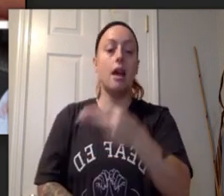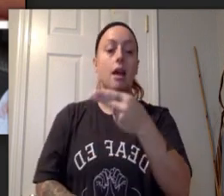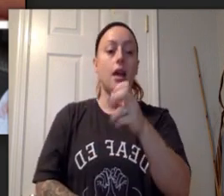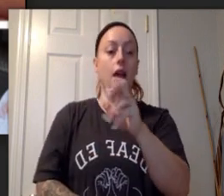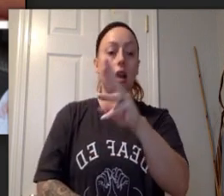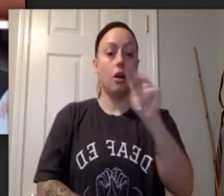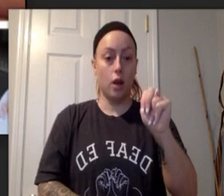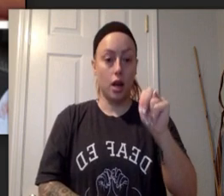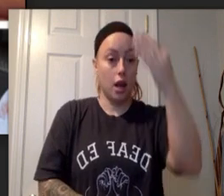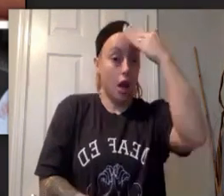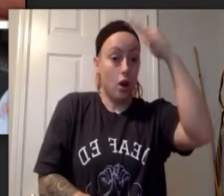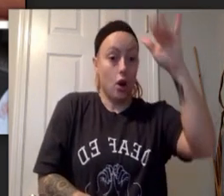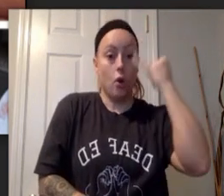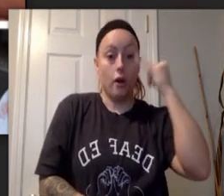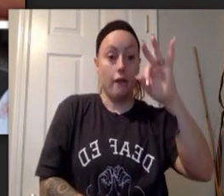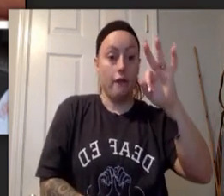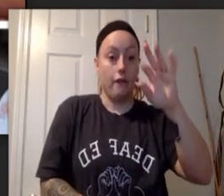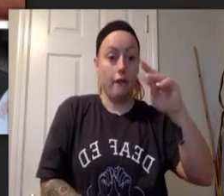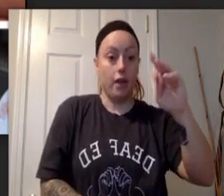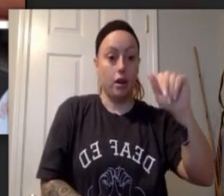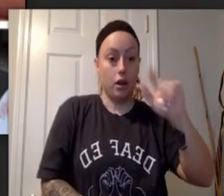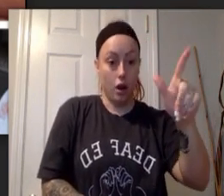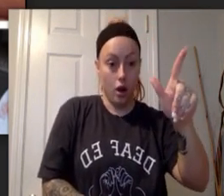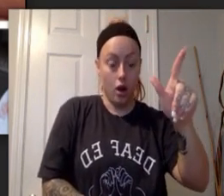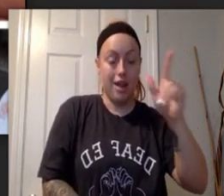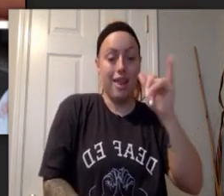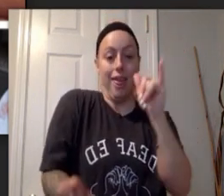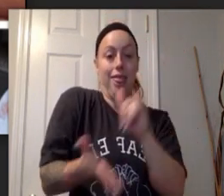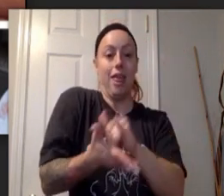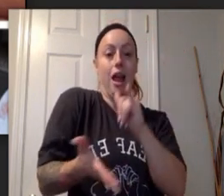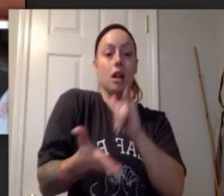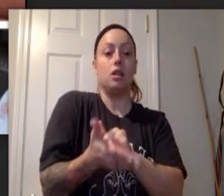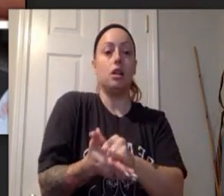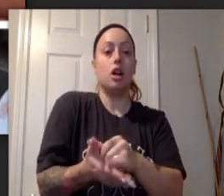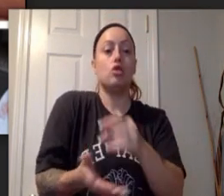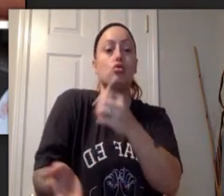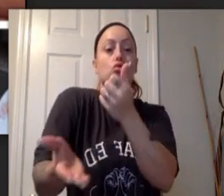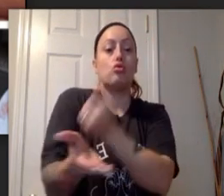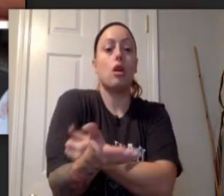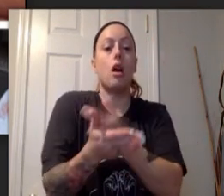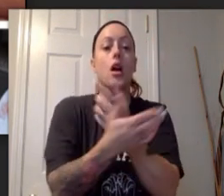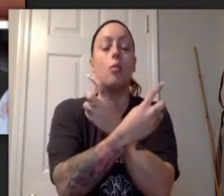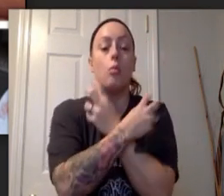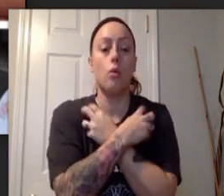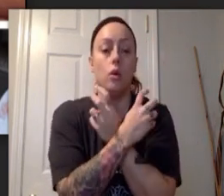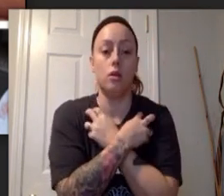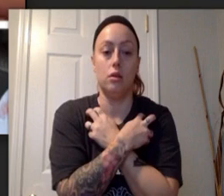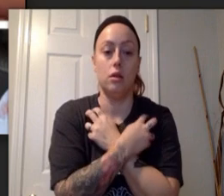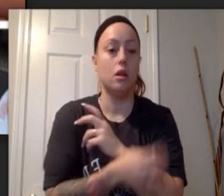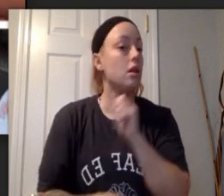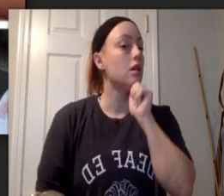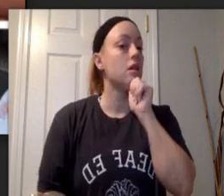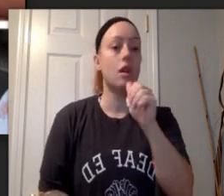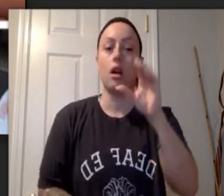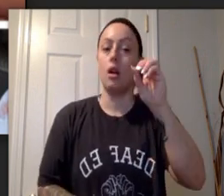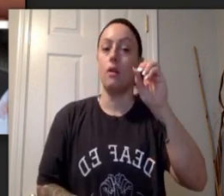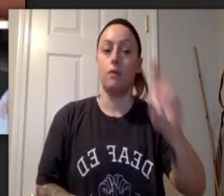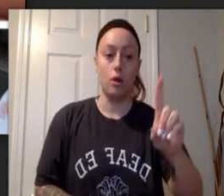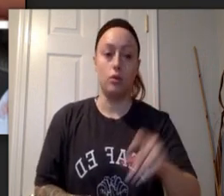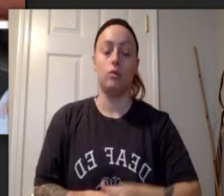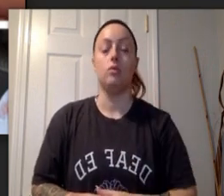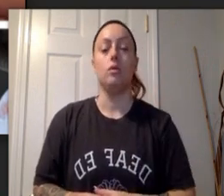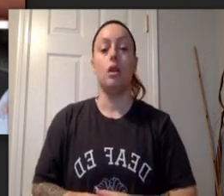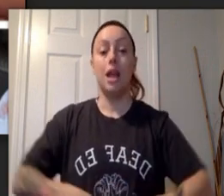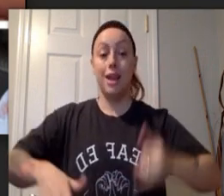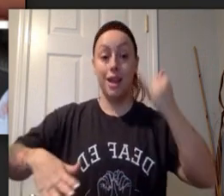or another contaminant. These are drug poisonings. These are not overdoses. And like I was saying earlier, like if you had a safe supply, it's kind of